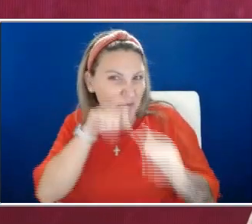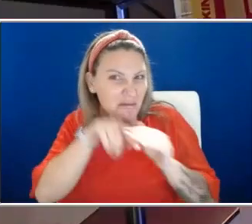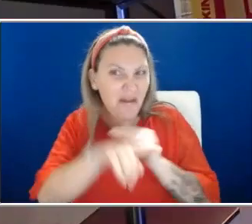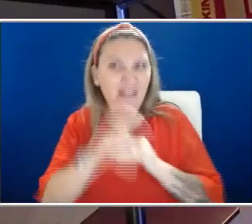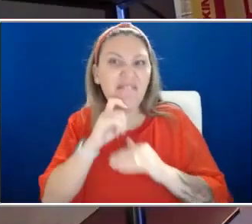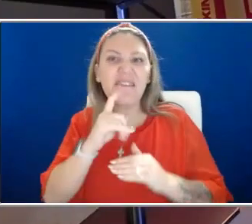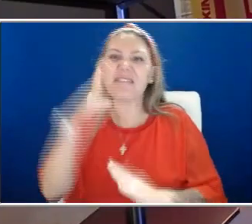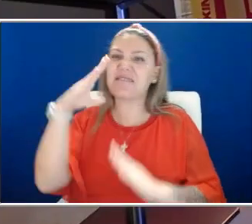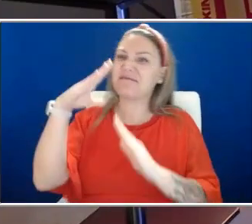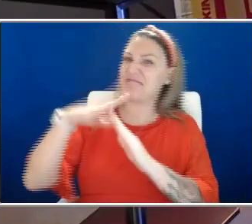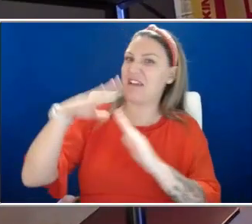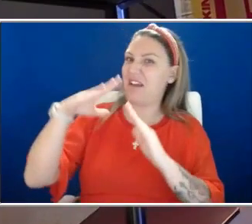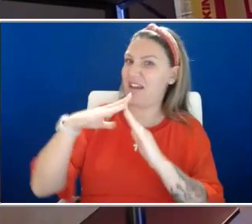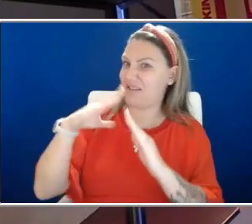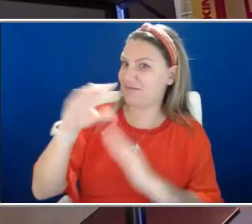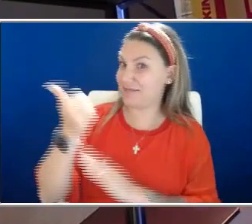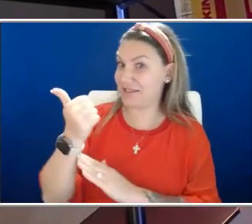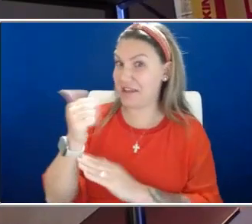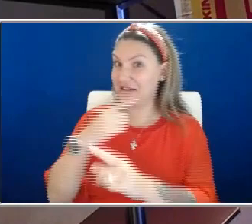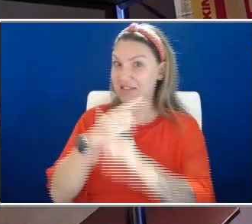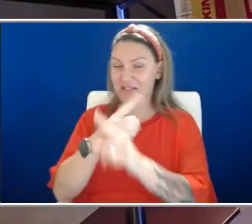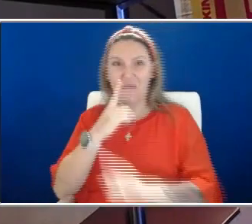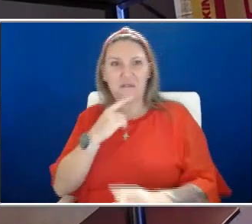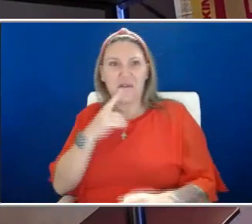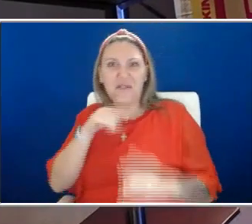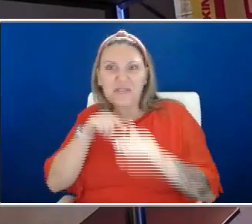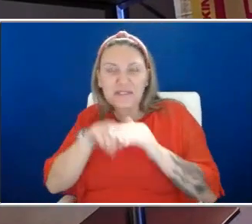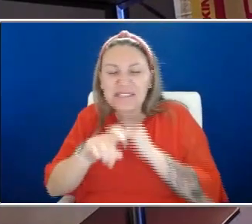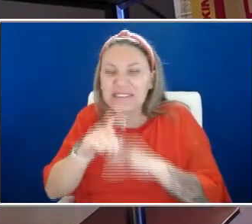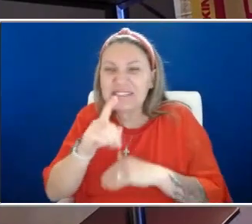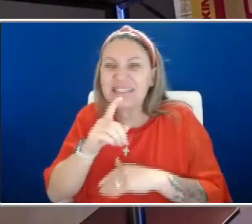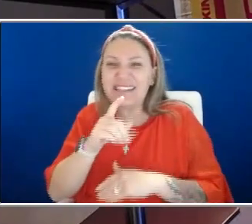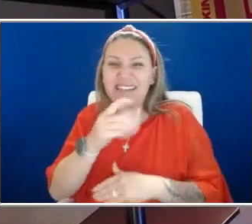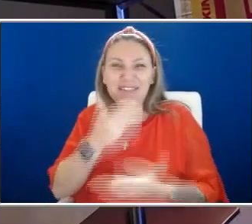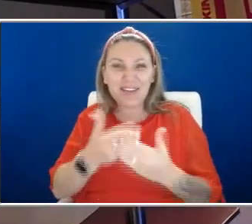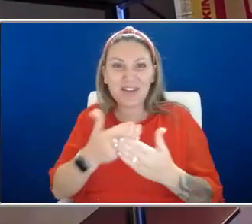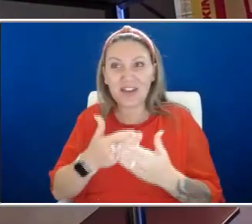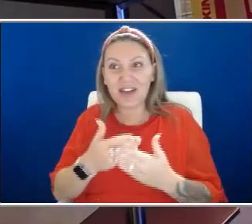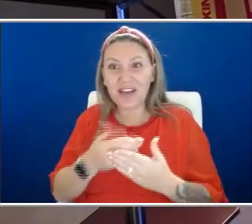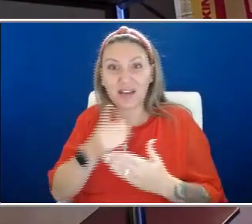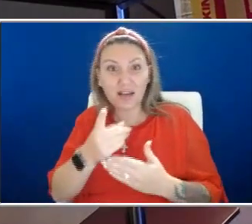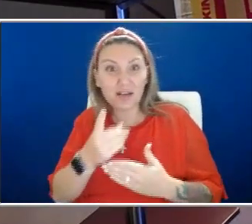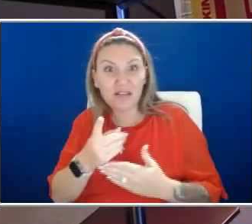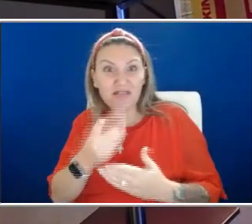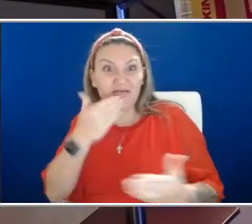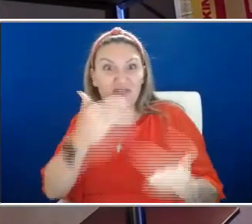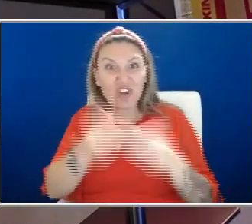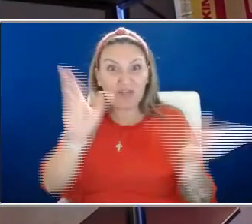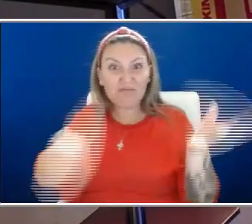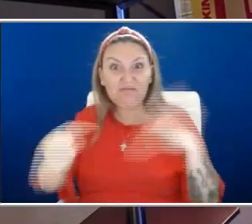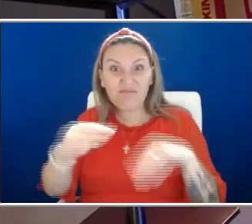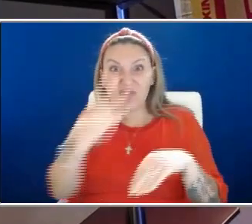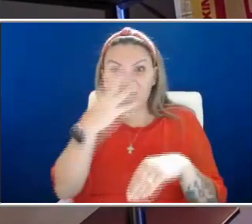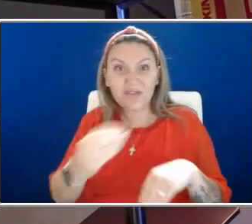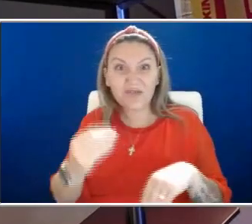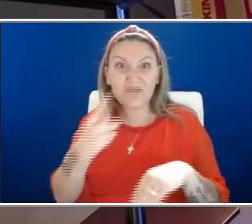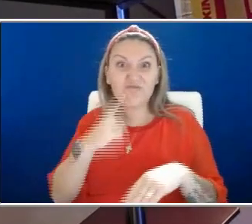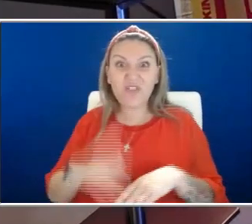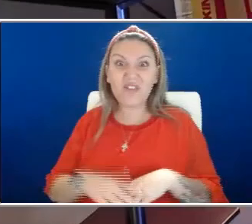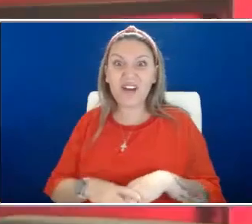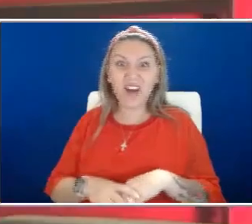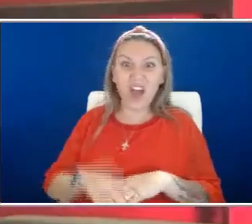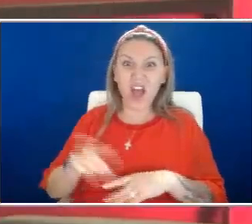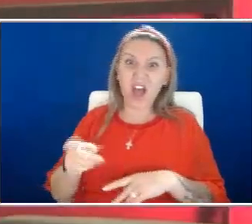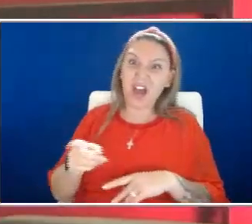defense. Sneaky good. That's a good analysis. Let's watch it all play out. Do you have some good moves? Do you have some new moves you're working on this year? I know, you're